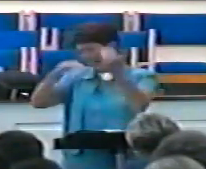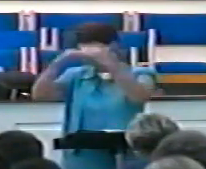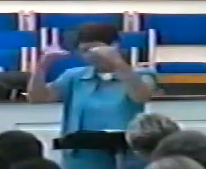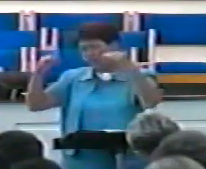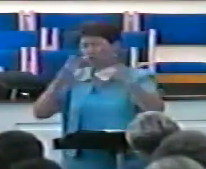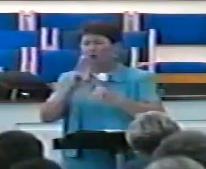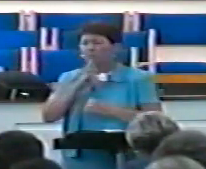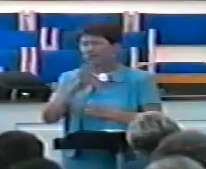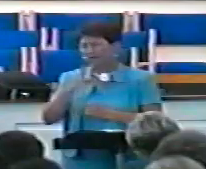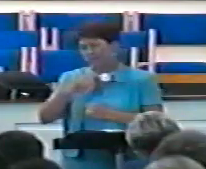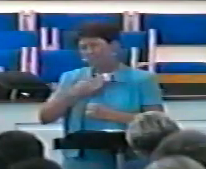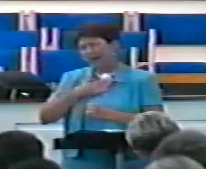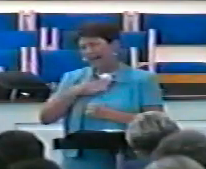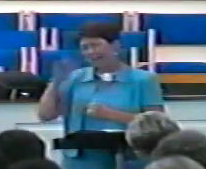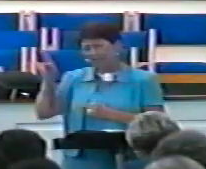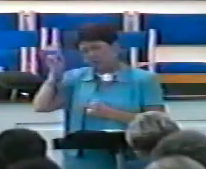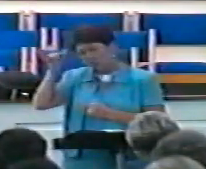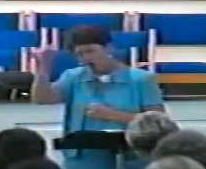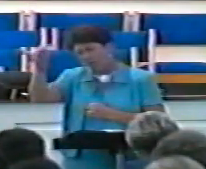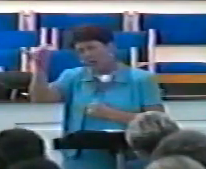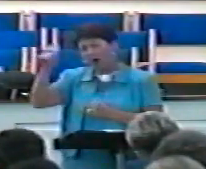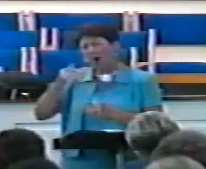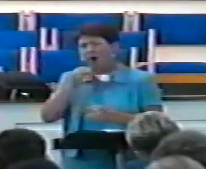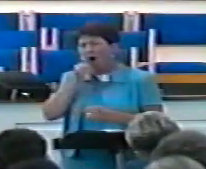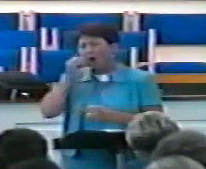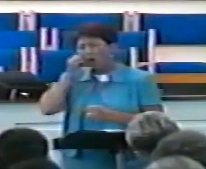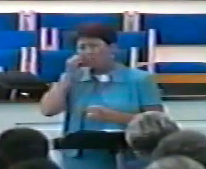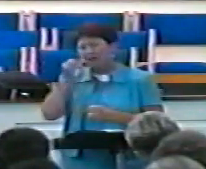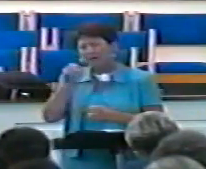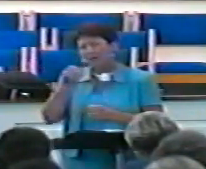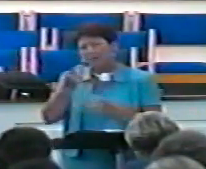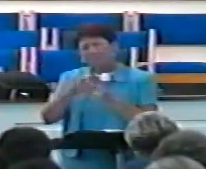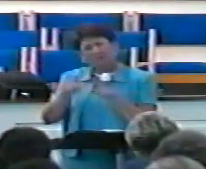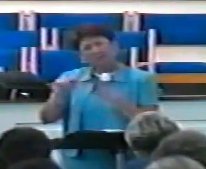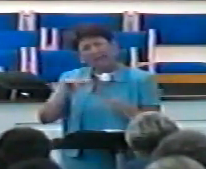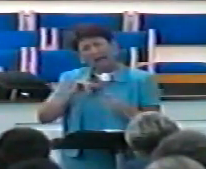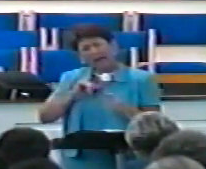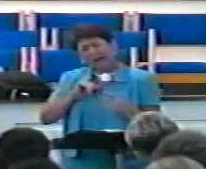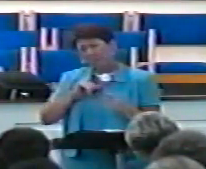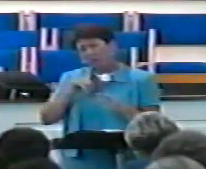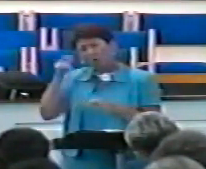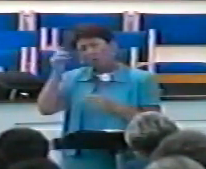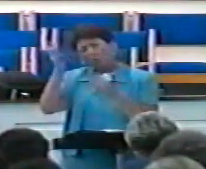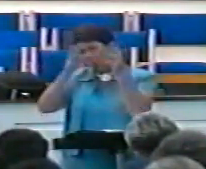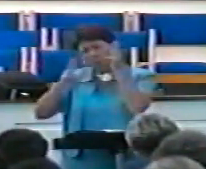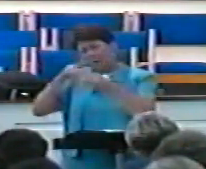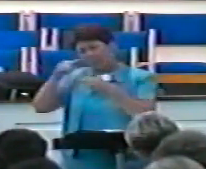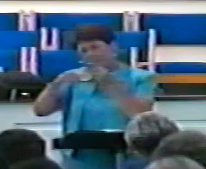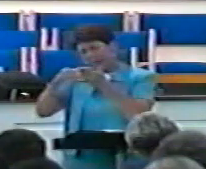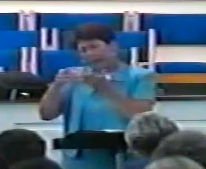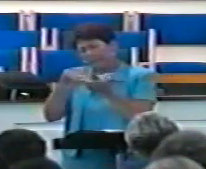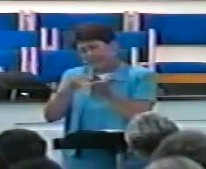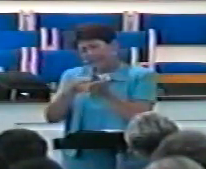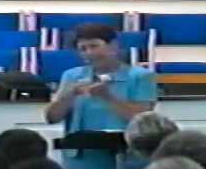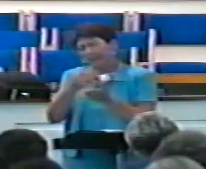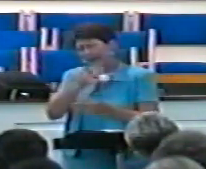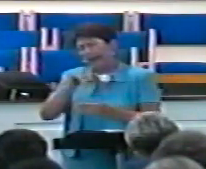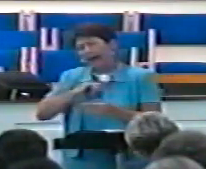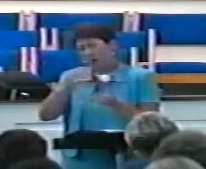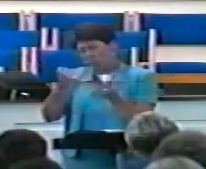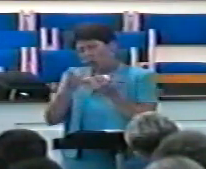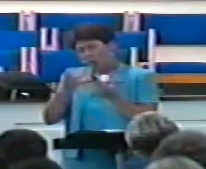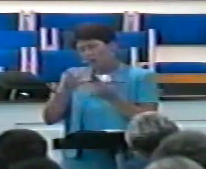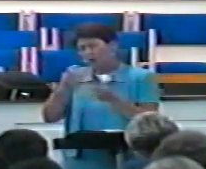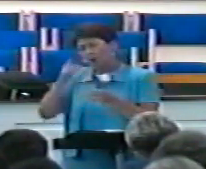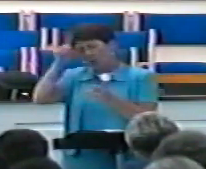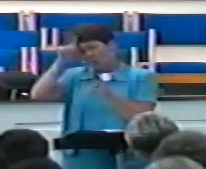I'm concerned enough in my soul to ask you to be my friend this morning. Pray for me. If that's you, would you allow me the privilege of praying for